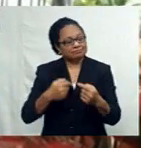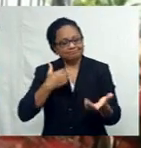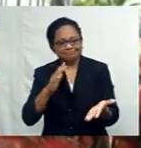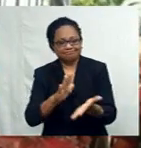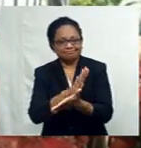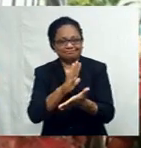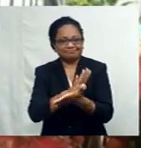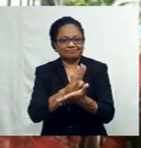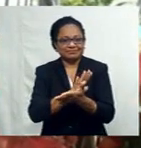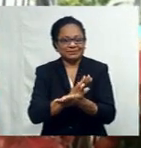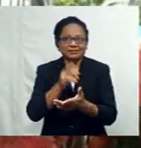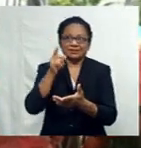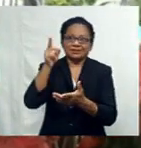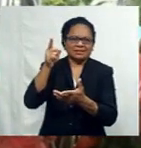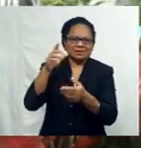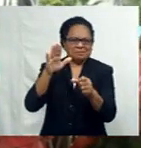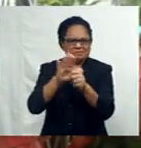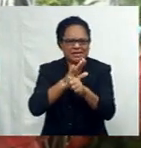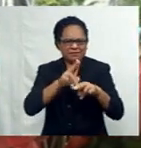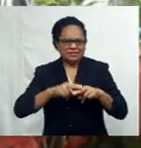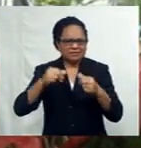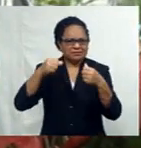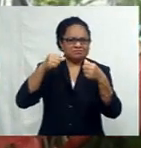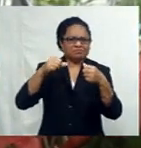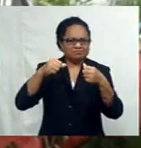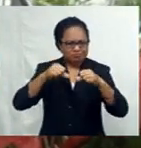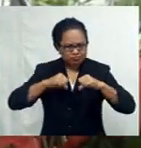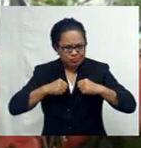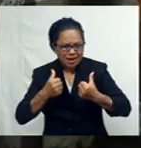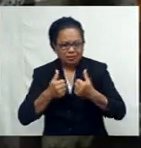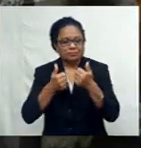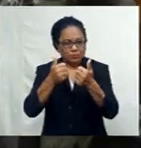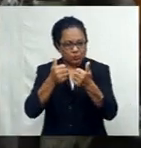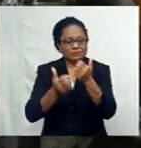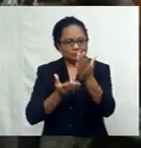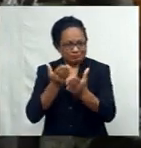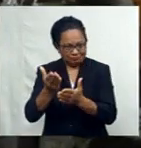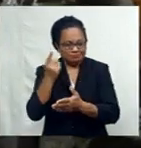reward. They did us proud, and it's only right we pay them back for their sacrifices.